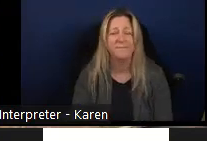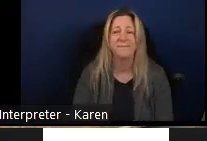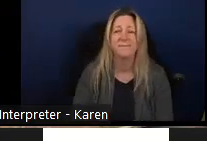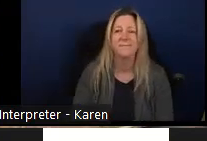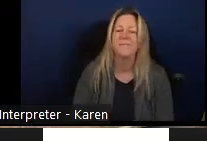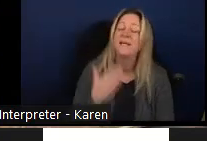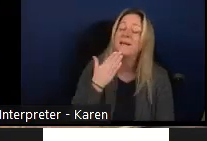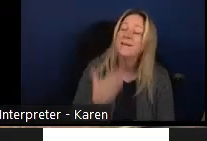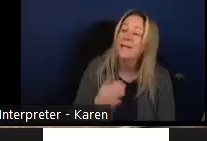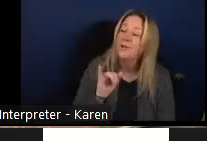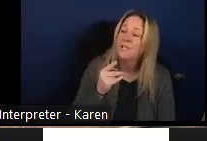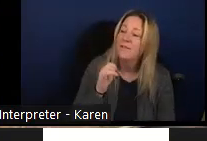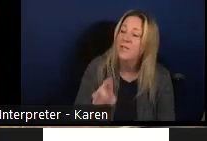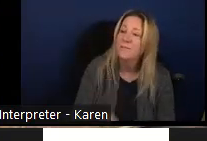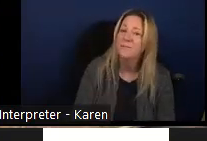Thank you, Jennifer.